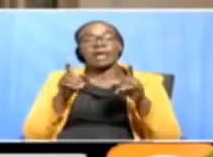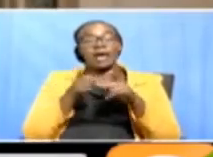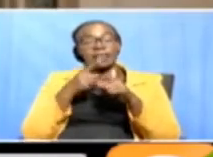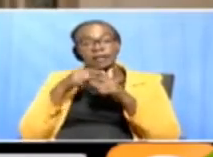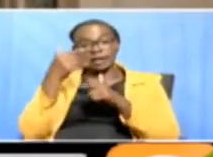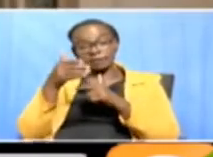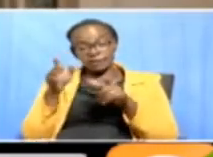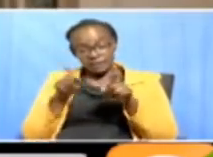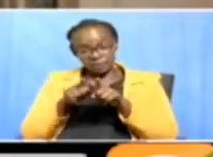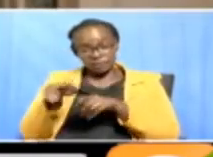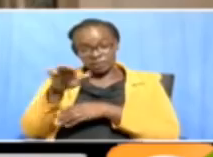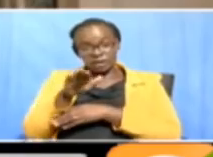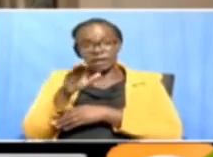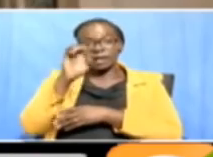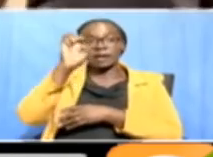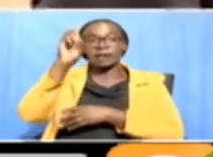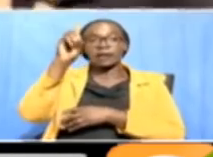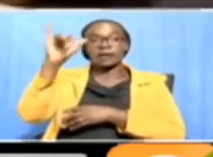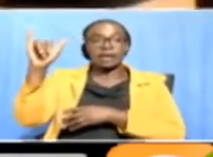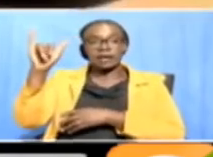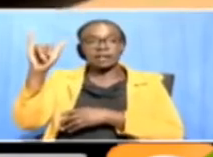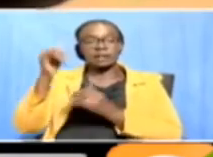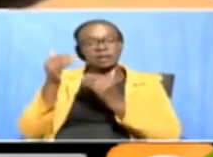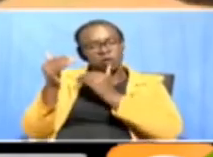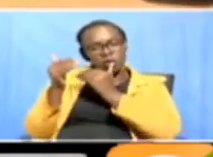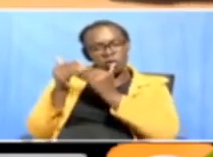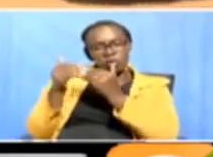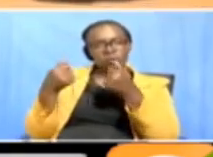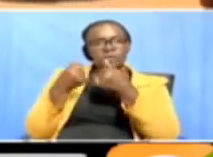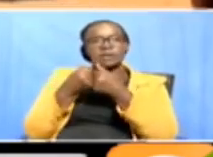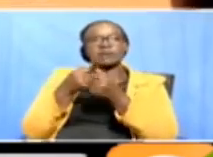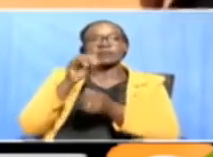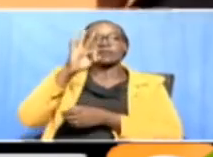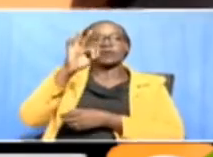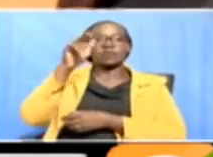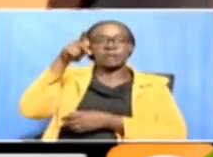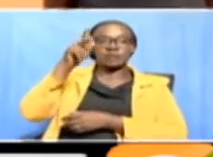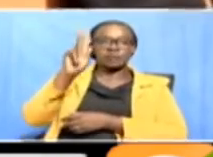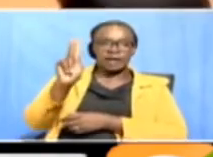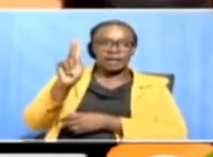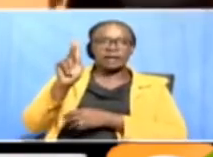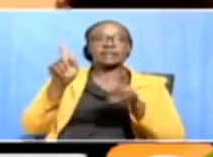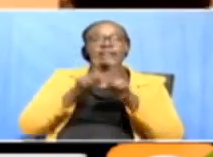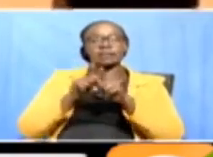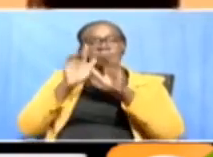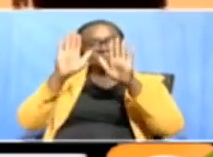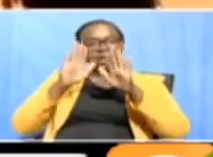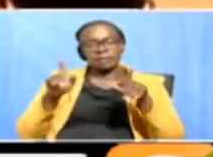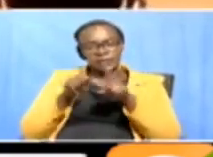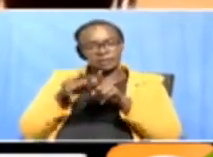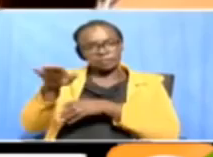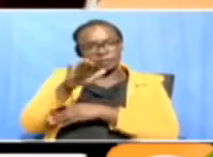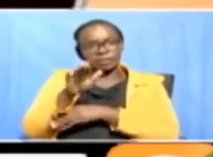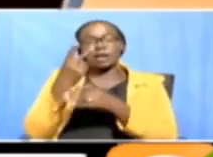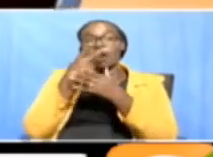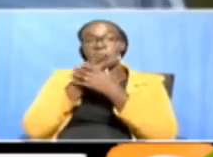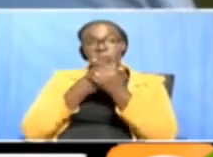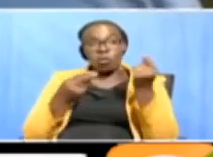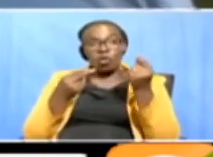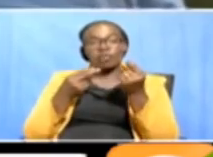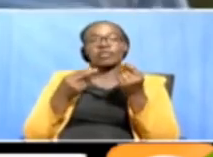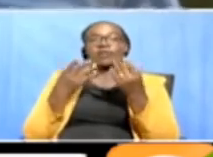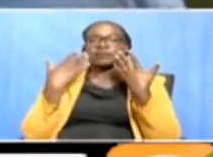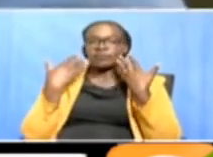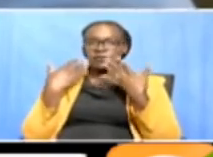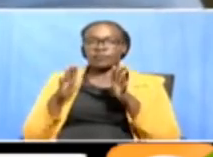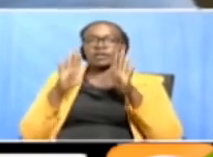same venue, Eddie Okech, his closest challenger of the Federal Party of Kenya, also campaigned in the same venue, both of them closing their